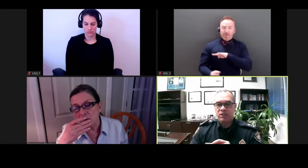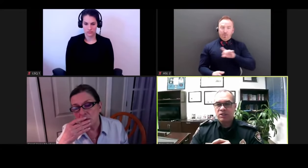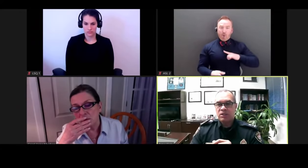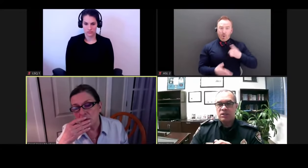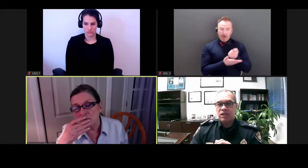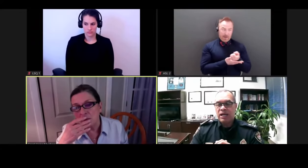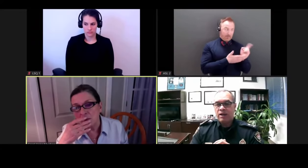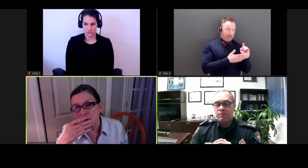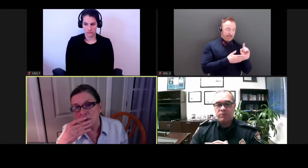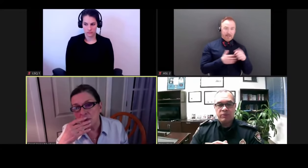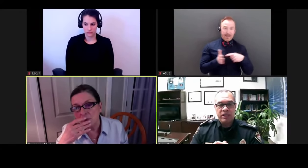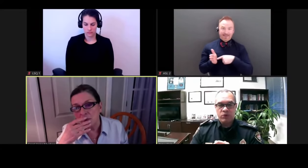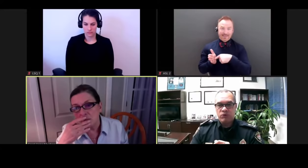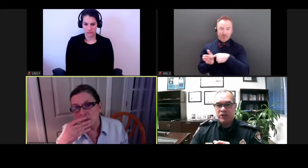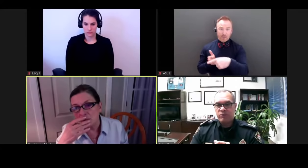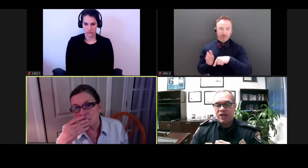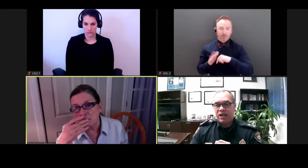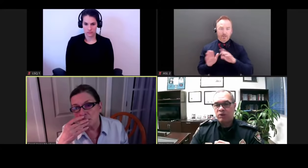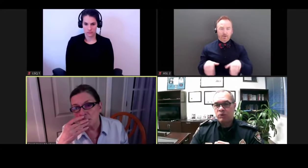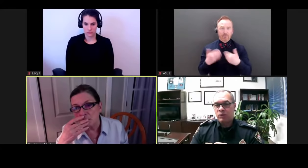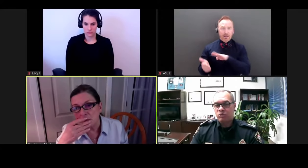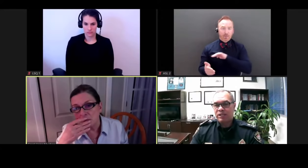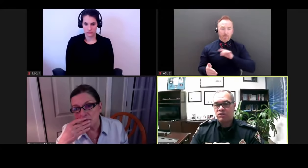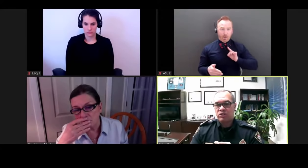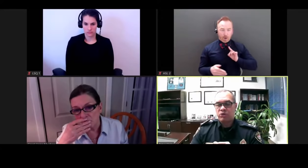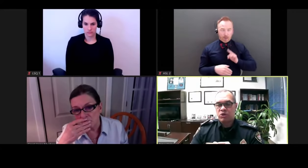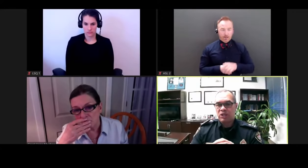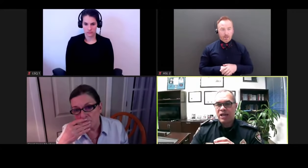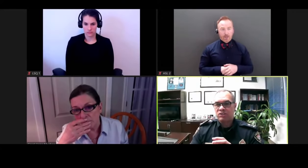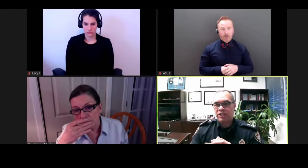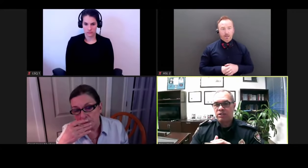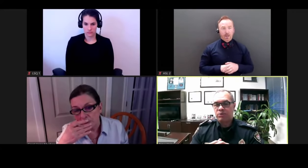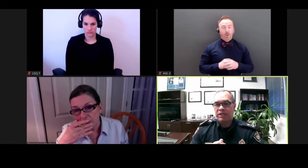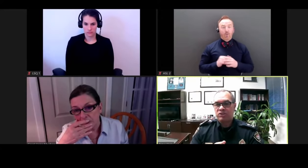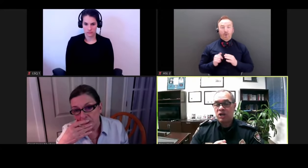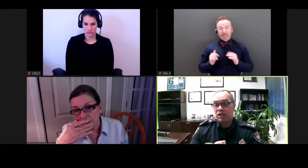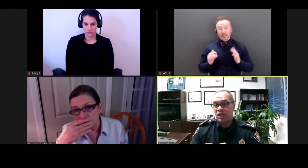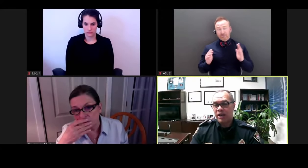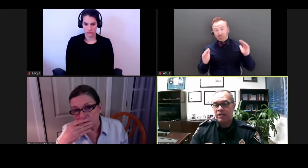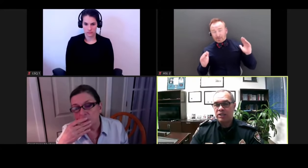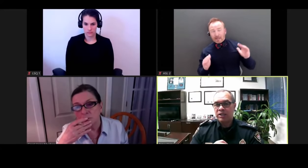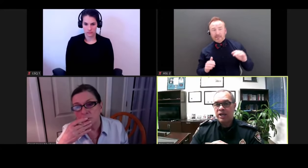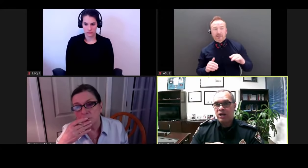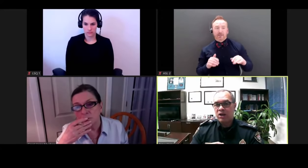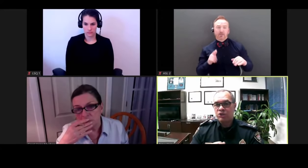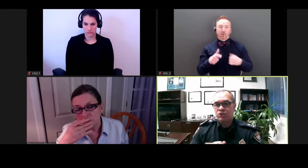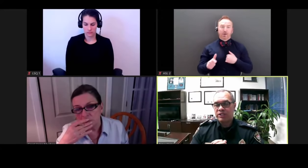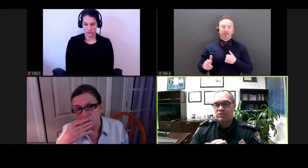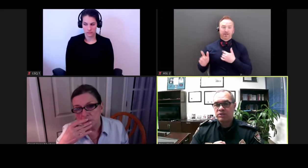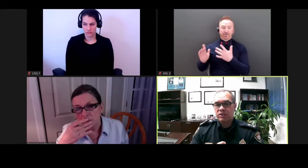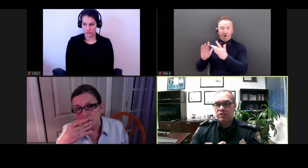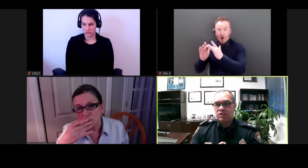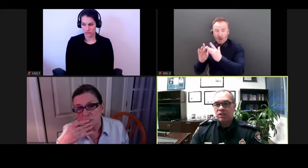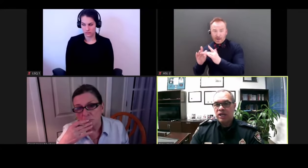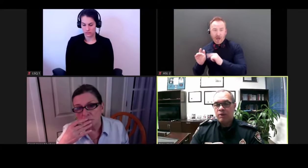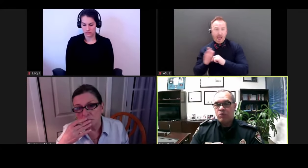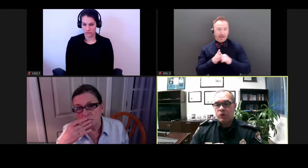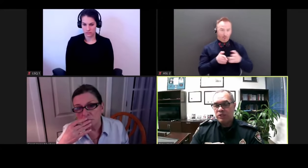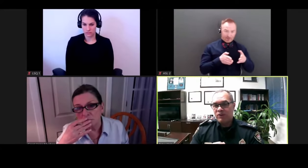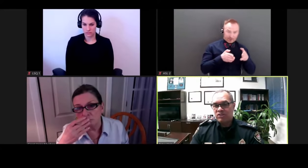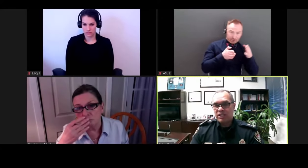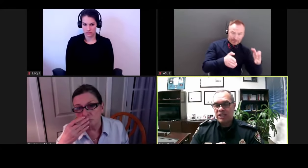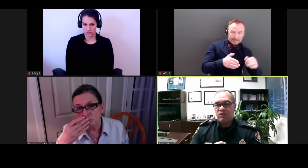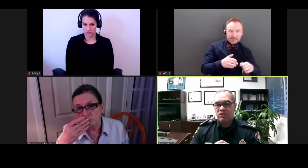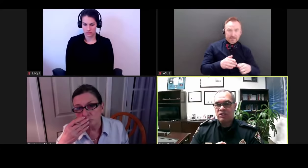week, that we were very emphatic. We would expect to see criminal acts taking place online and on our streets. We